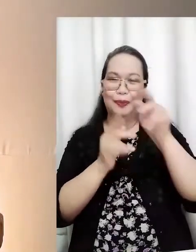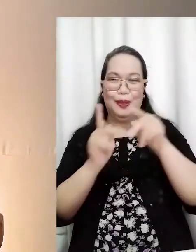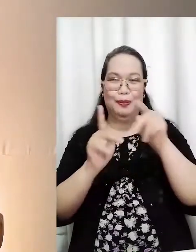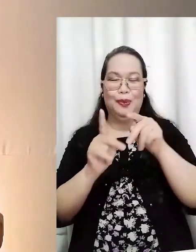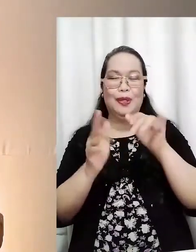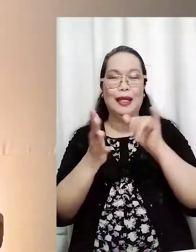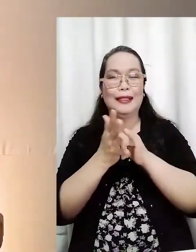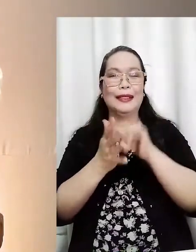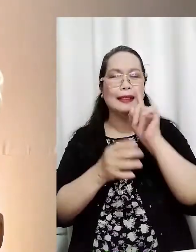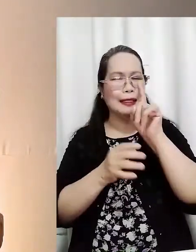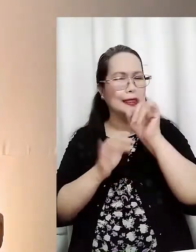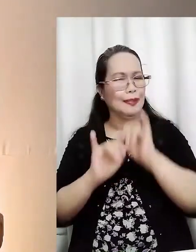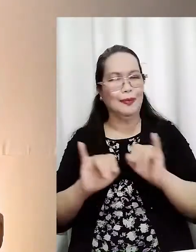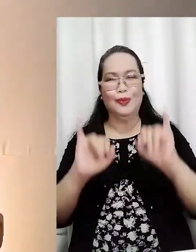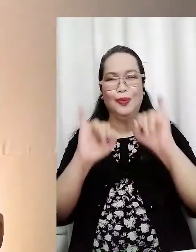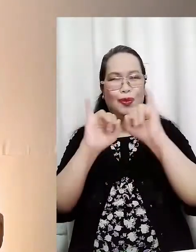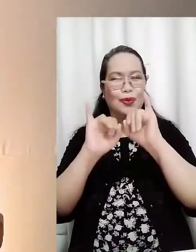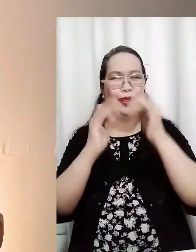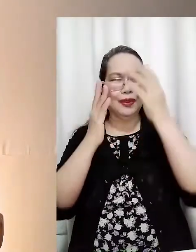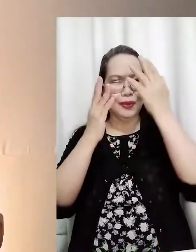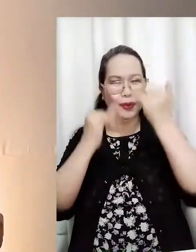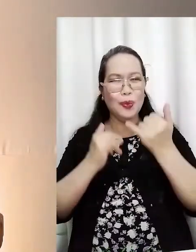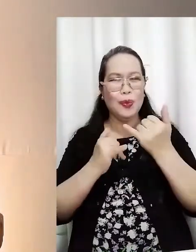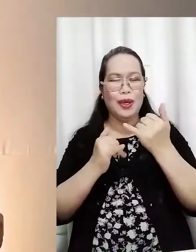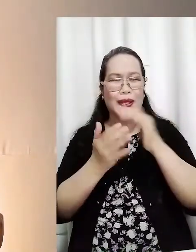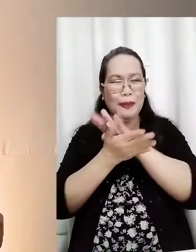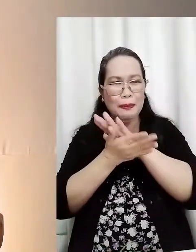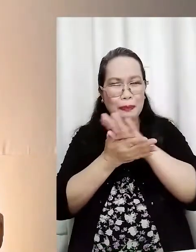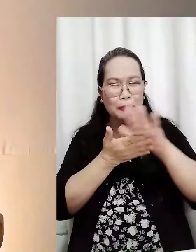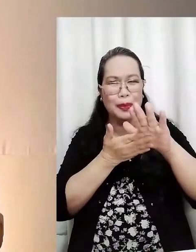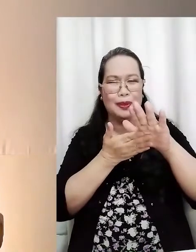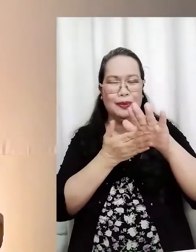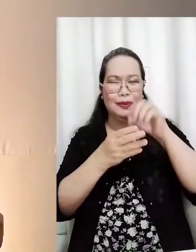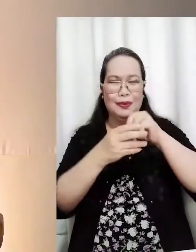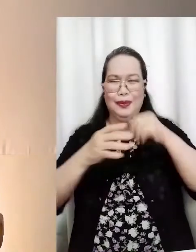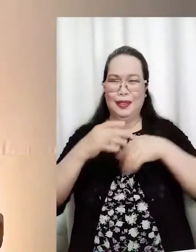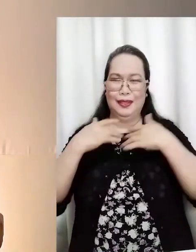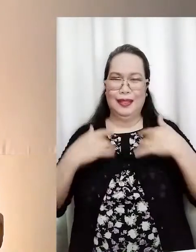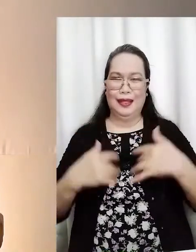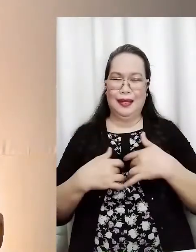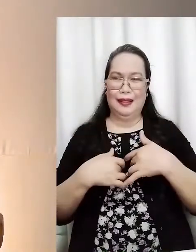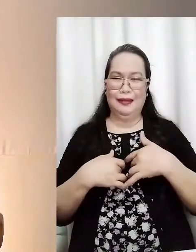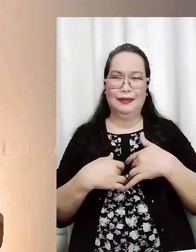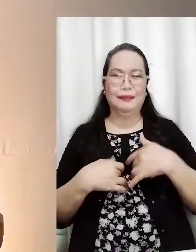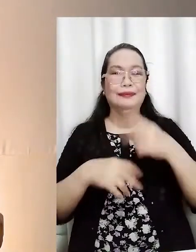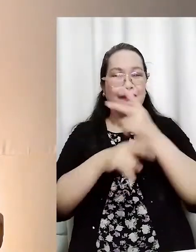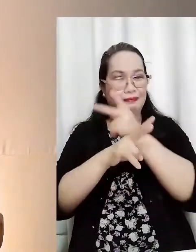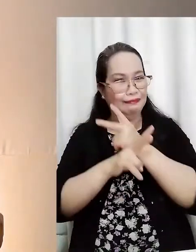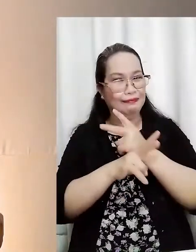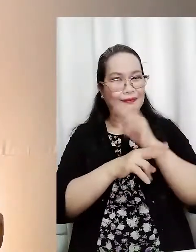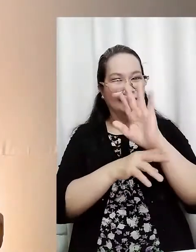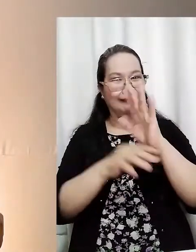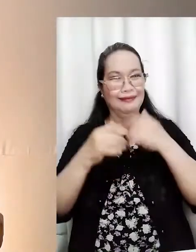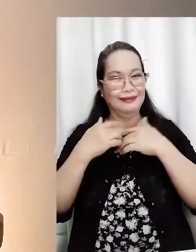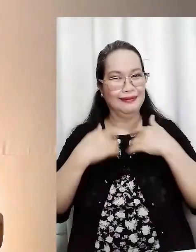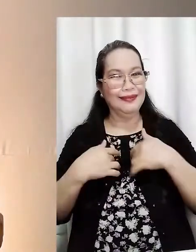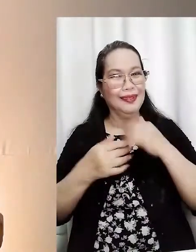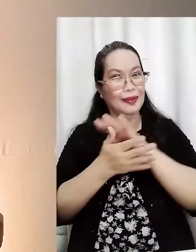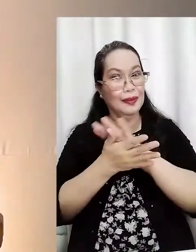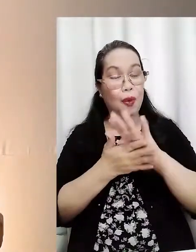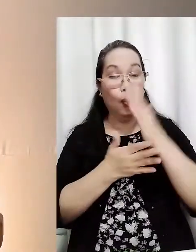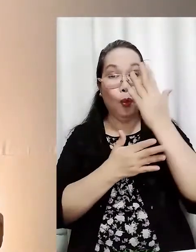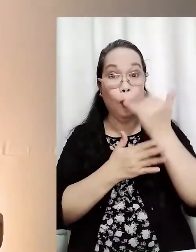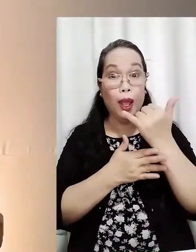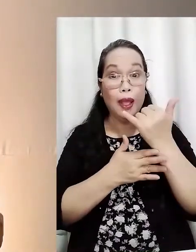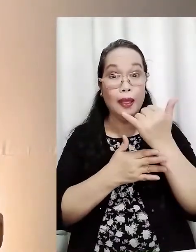of having purity in the heart. It is keeping your heart pure. Why? Because